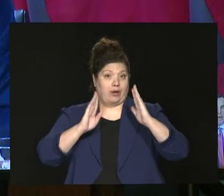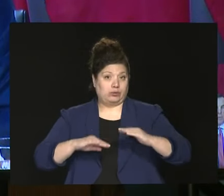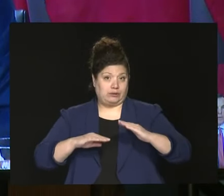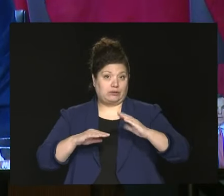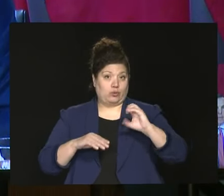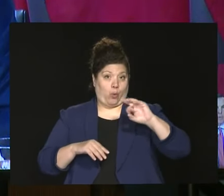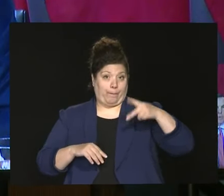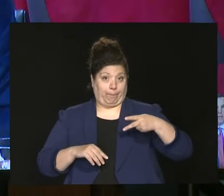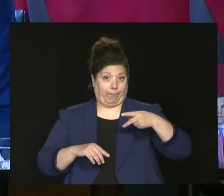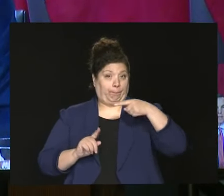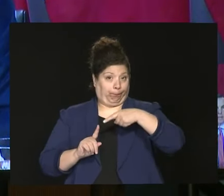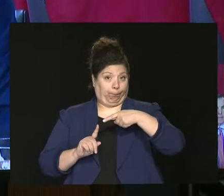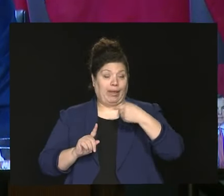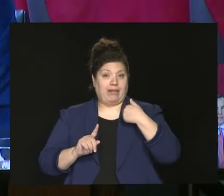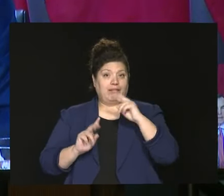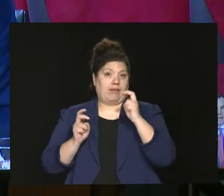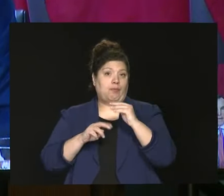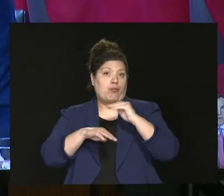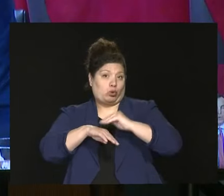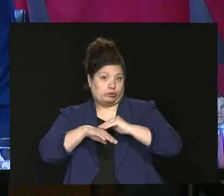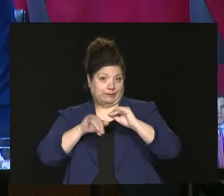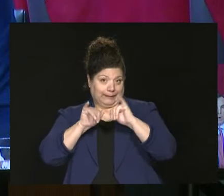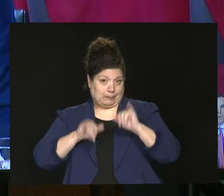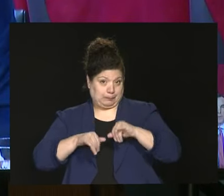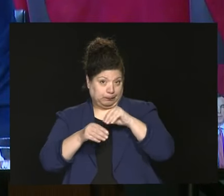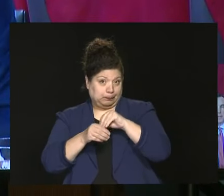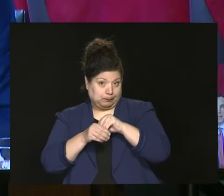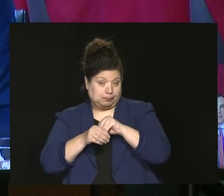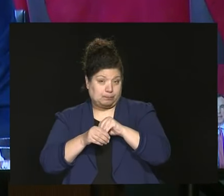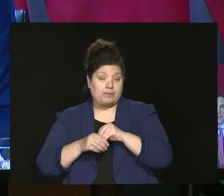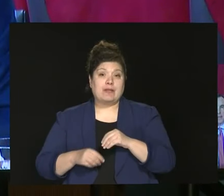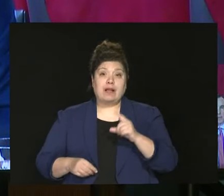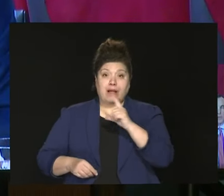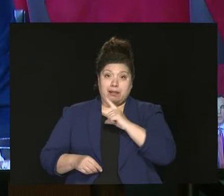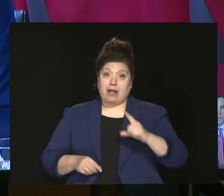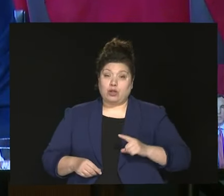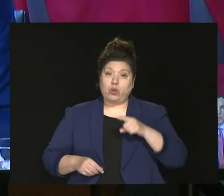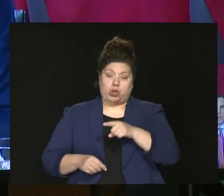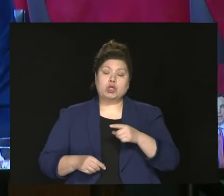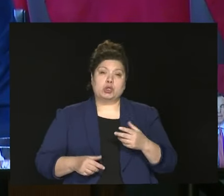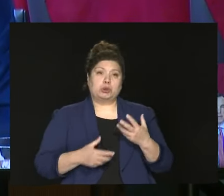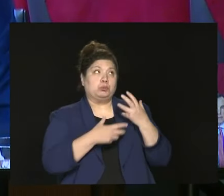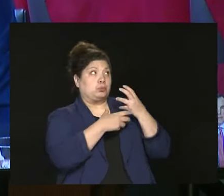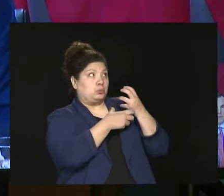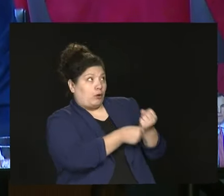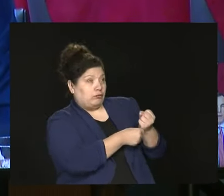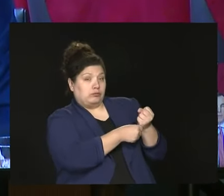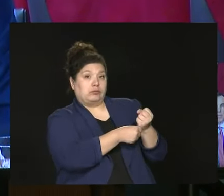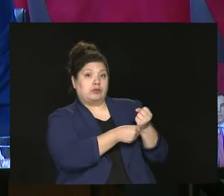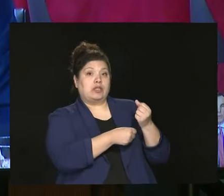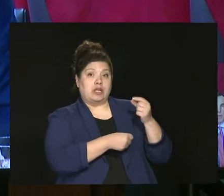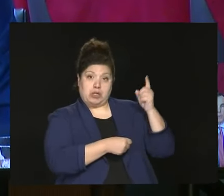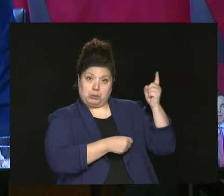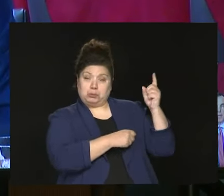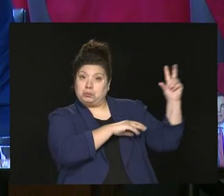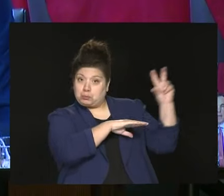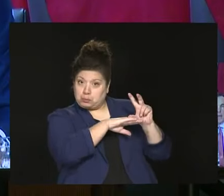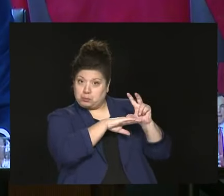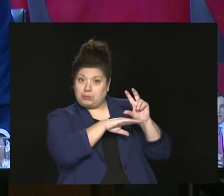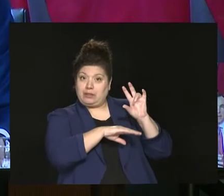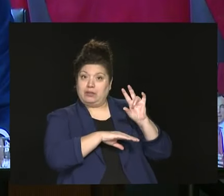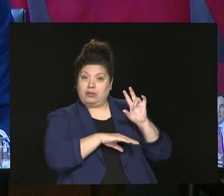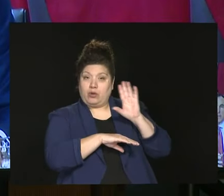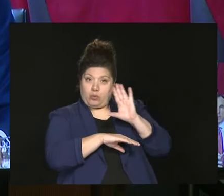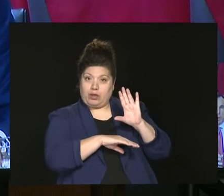that will enable the landlord to have confidence that in their situation they'll get 75% of the rent paid,